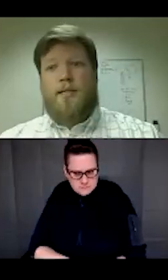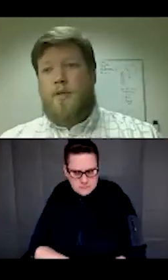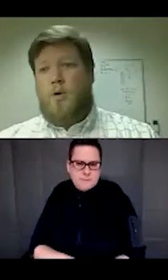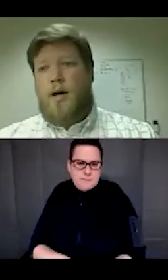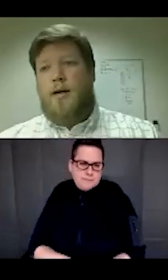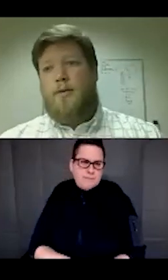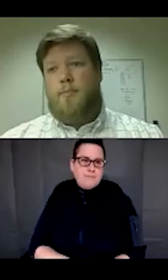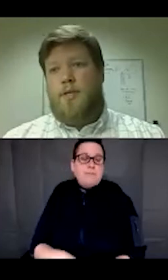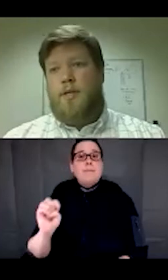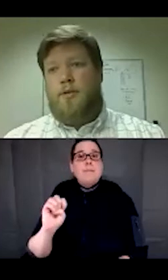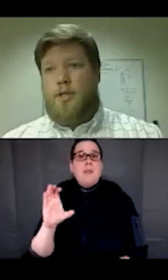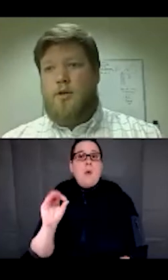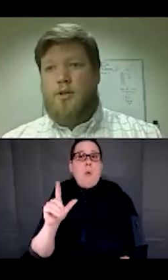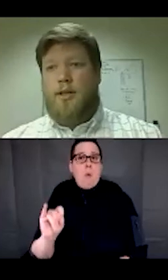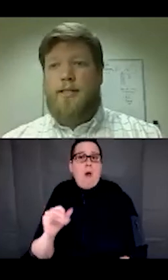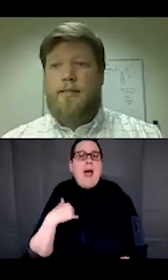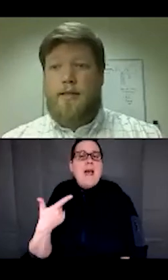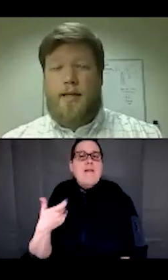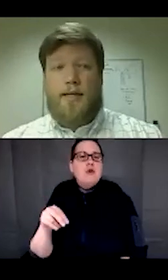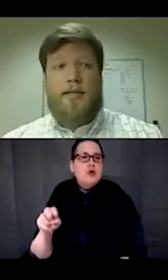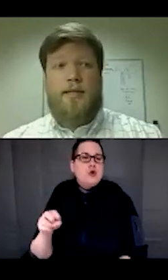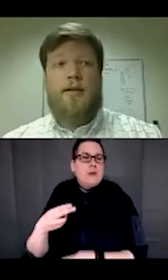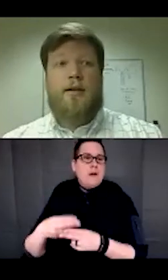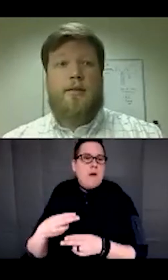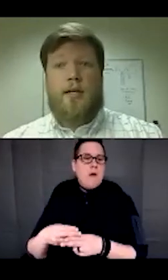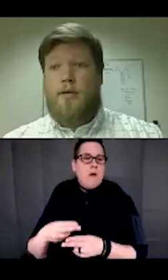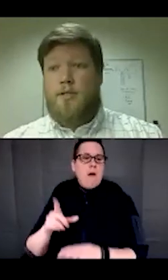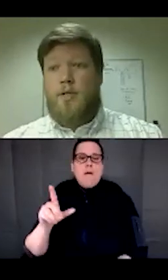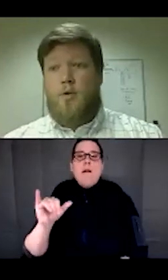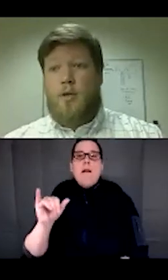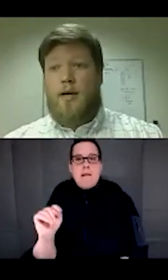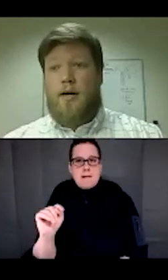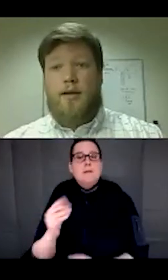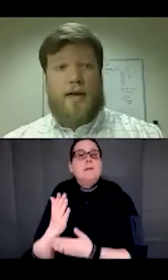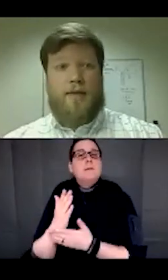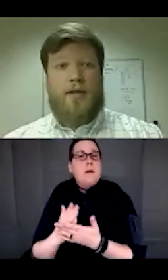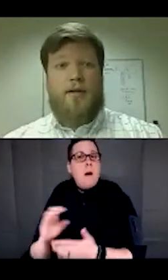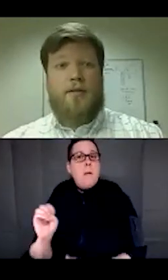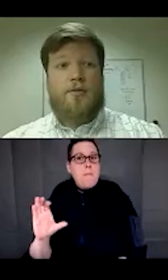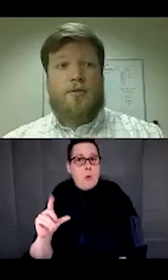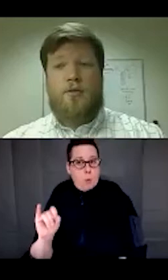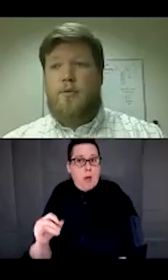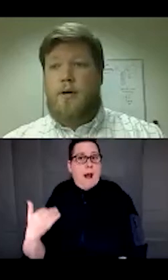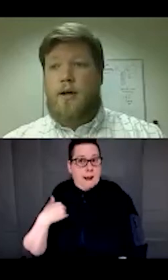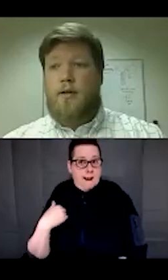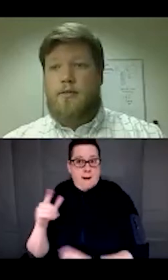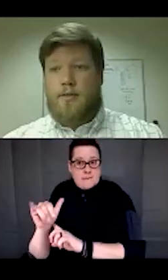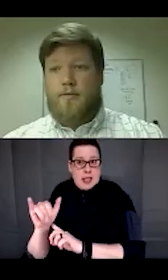In the case of E. coli, there's a particular gene called LIT, L-I-T, that allows some E. coli, if they have it,